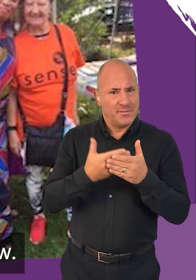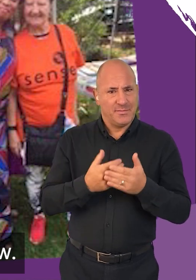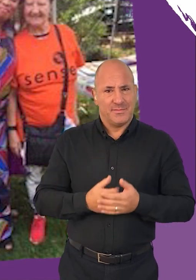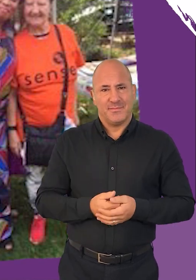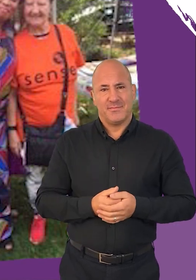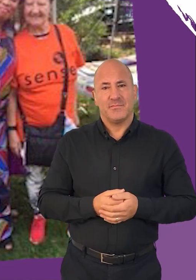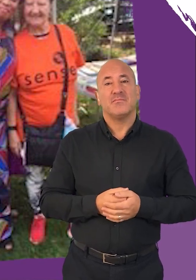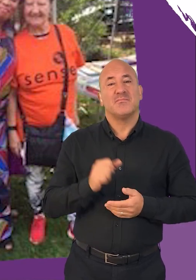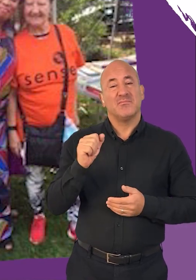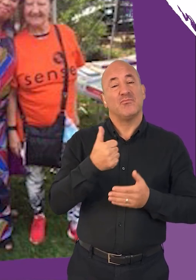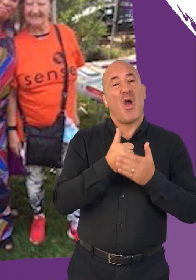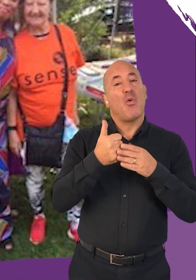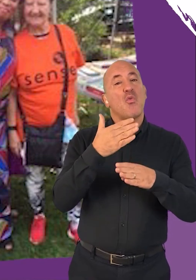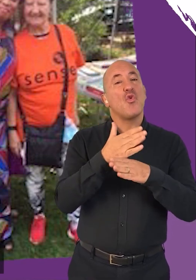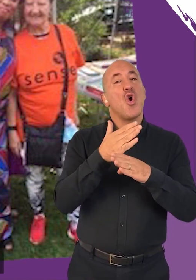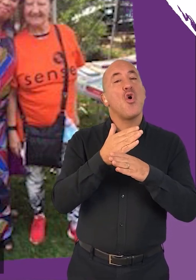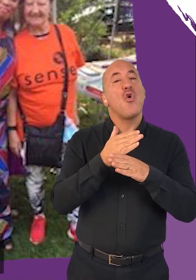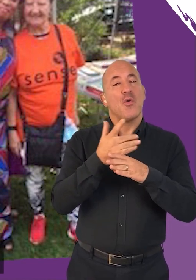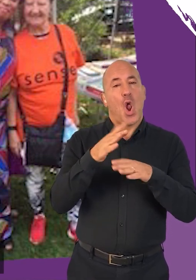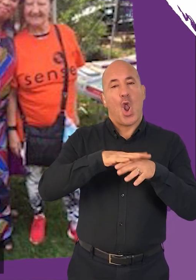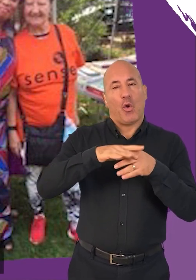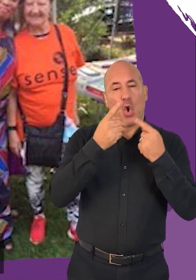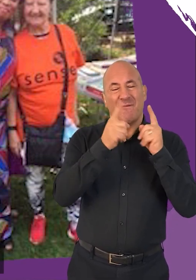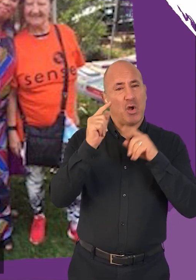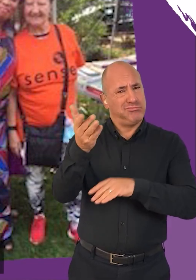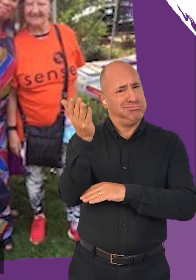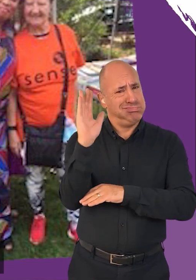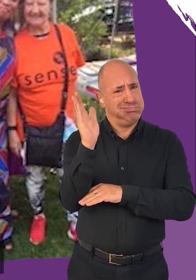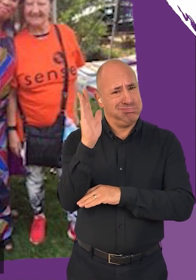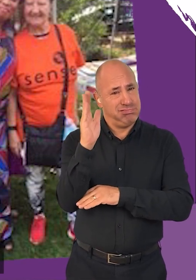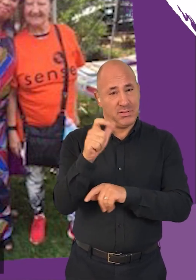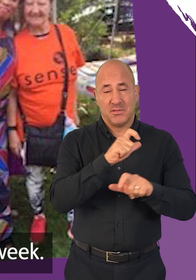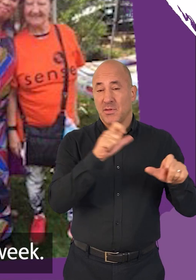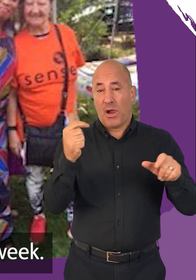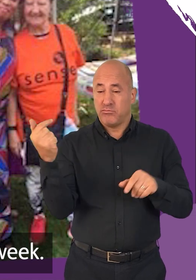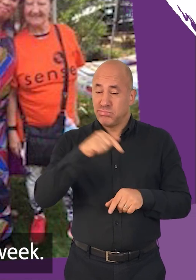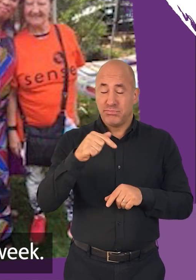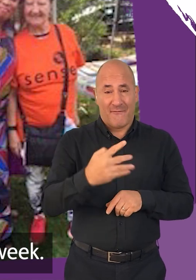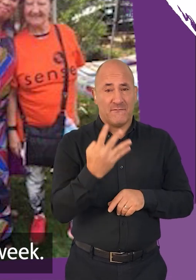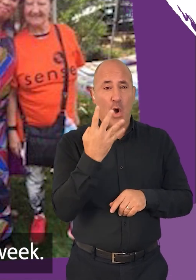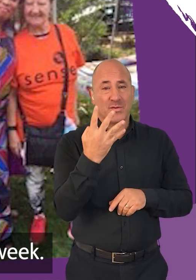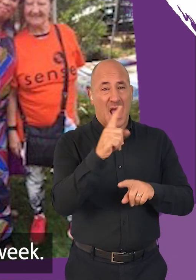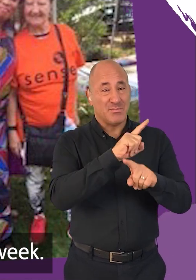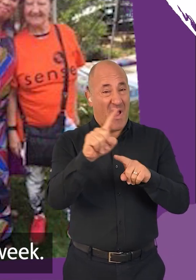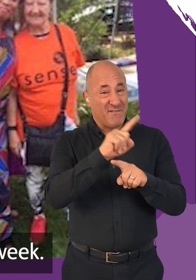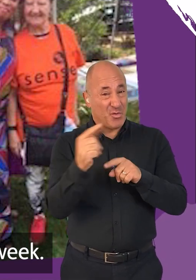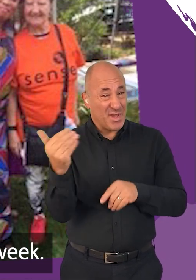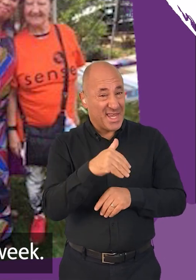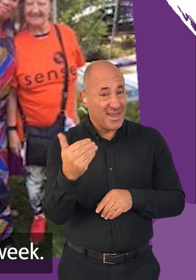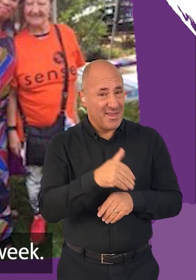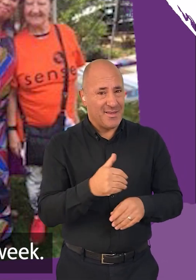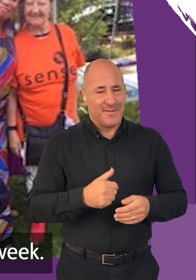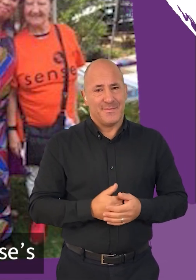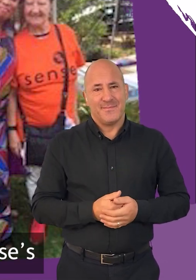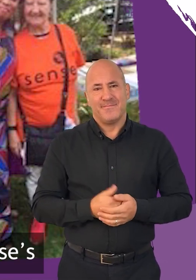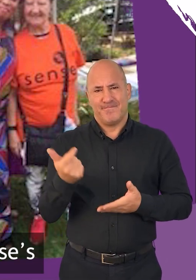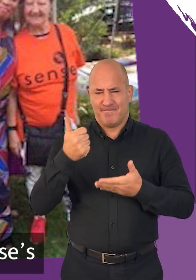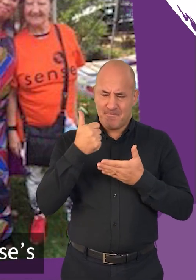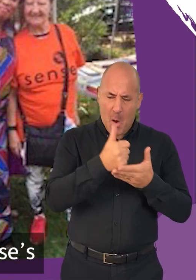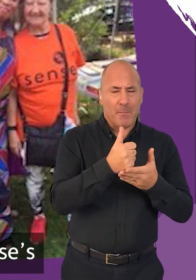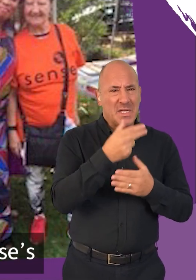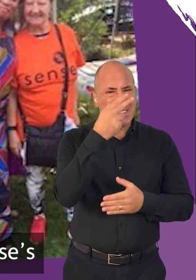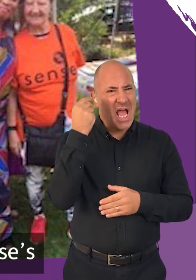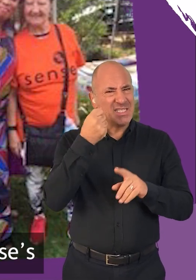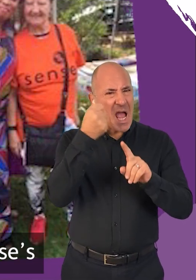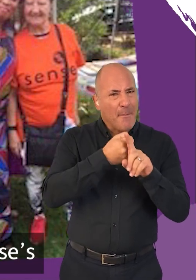now. Although Grace has a regular job as a lecturer at the local university, she still comes to the shop 4 times a week. She has